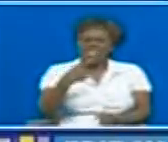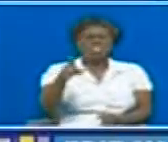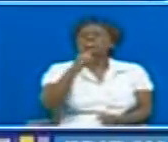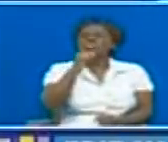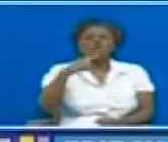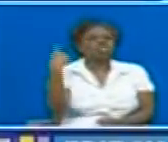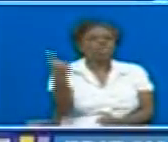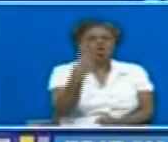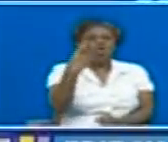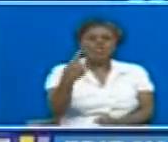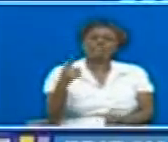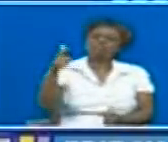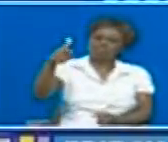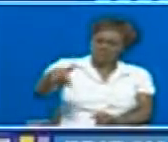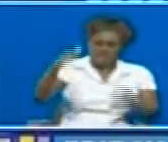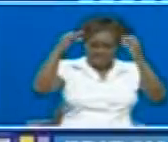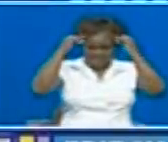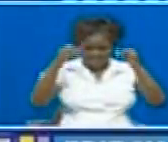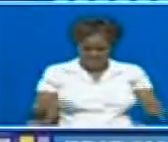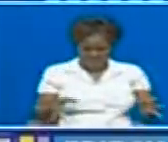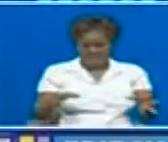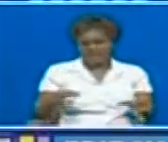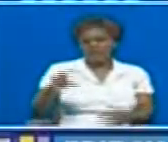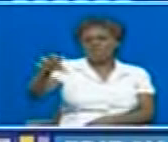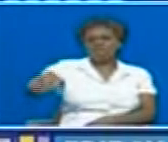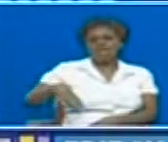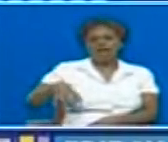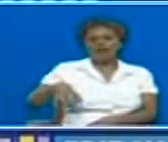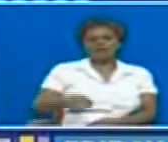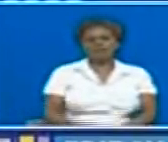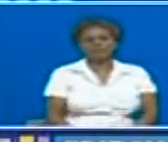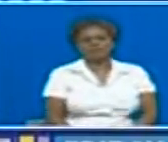not only fuel that determines the rates they charge commuters.